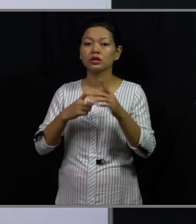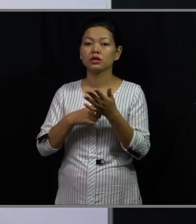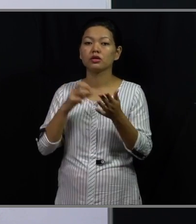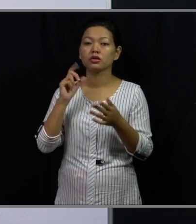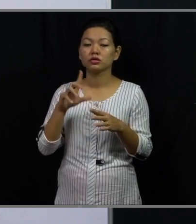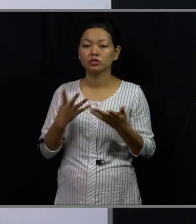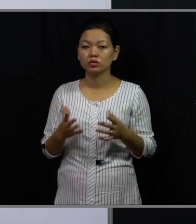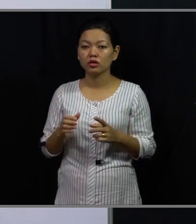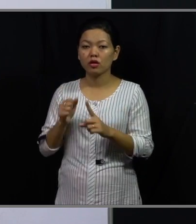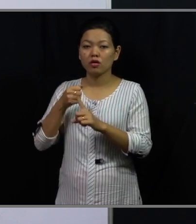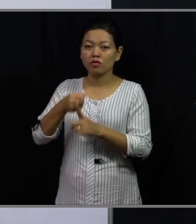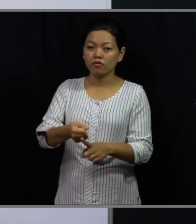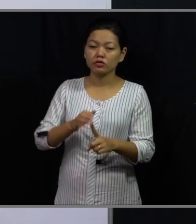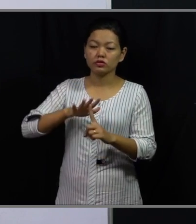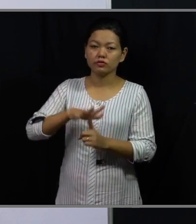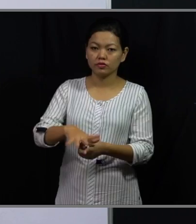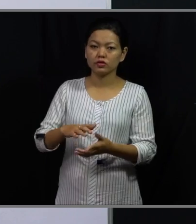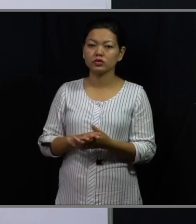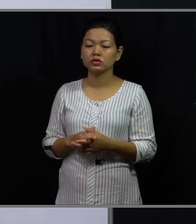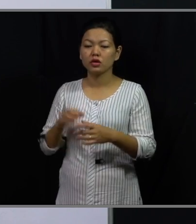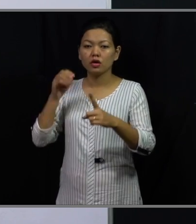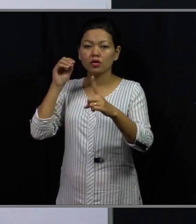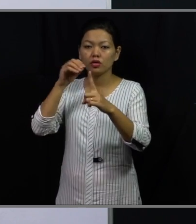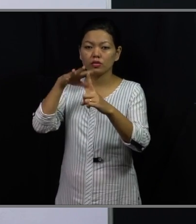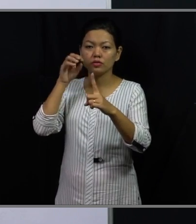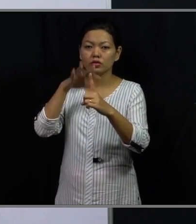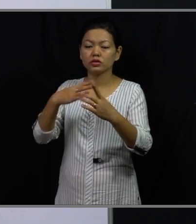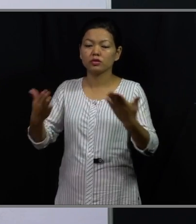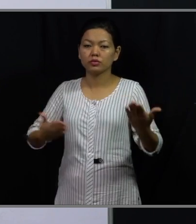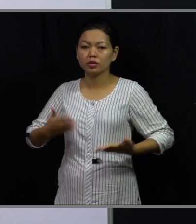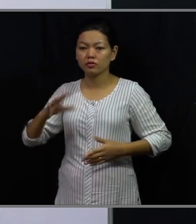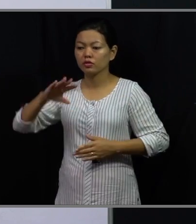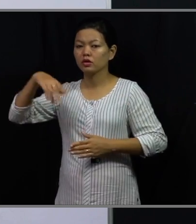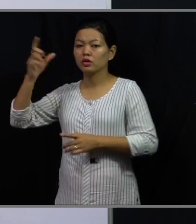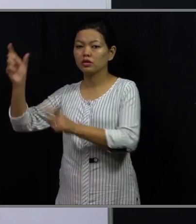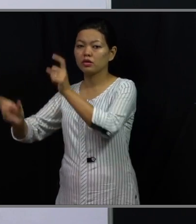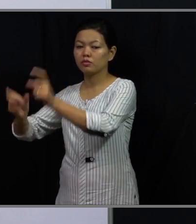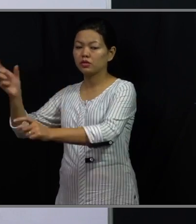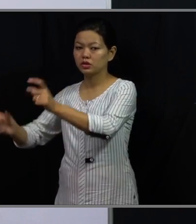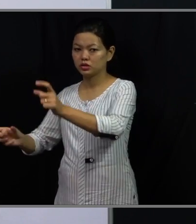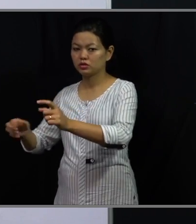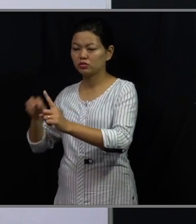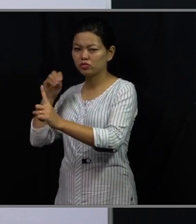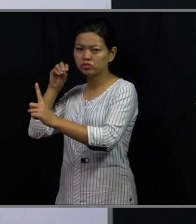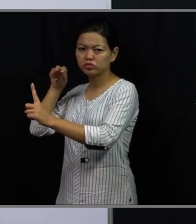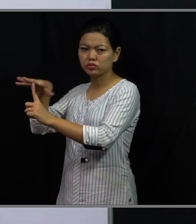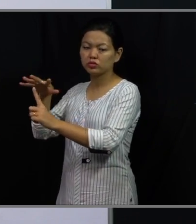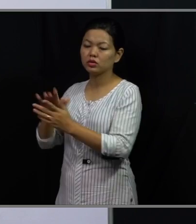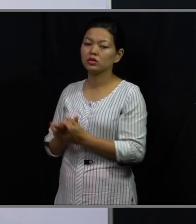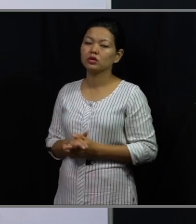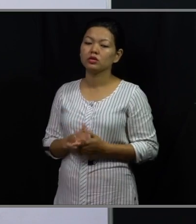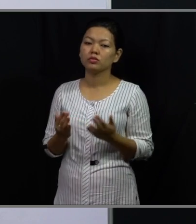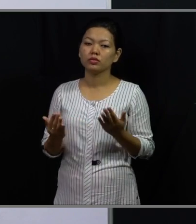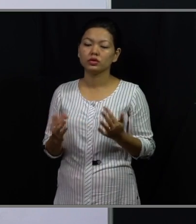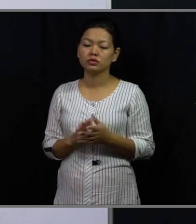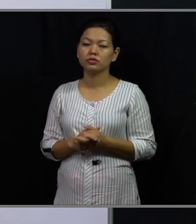or influence the behavior of others, okay, despite of their resistance. Even though they resist, okay, even